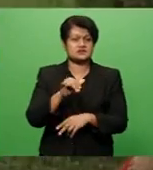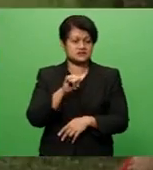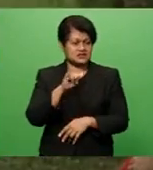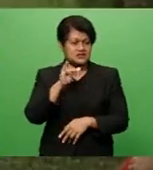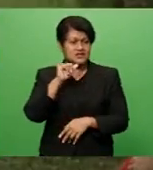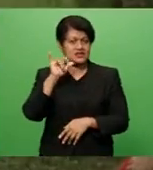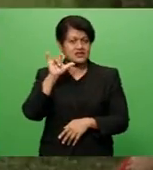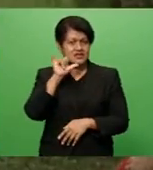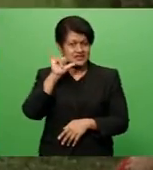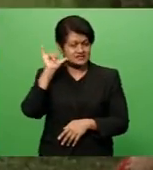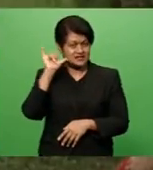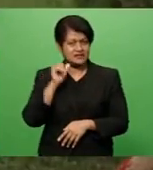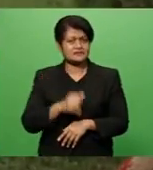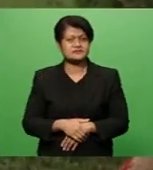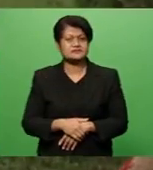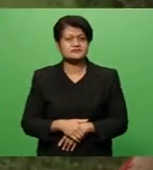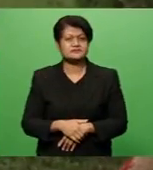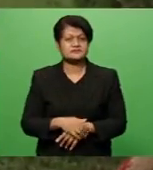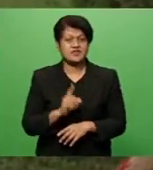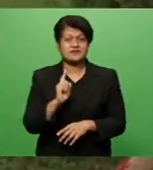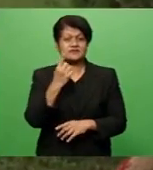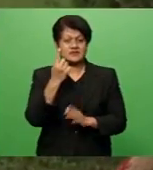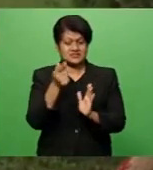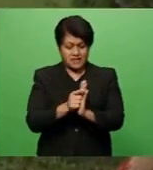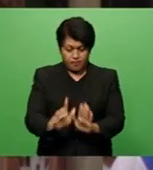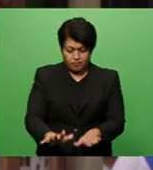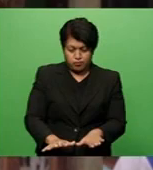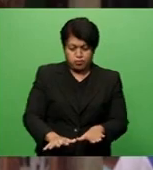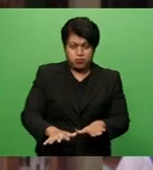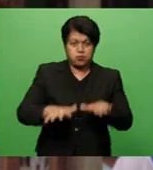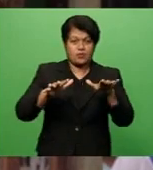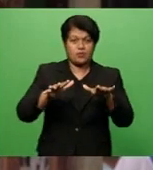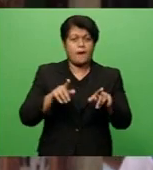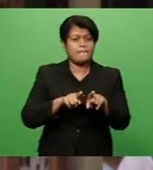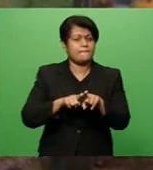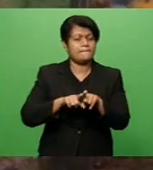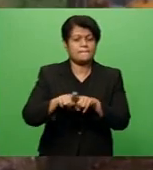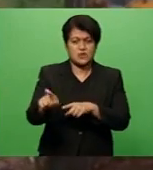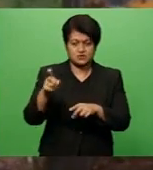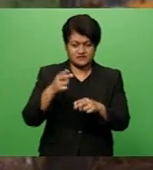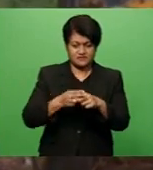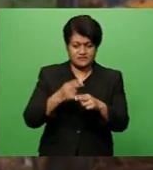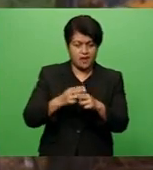water level rose rapidly within minutes. Most of our farms have been destroyed.